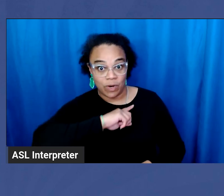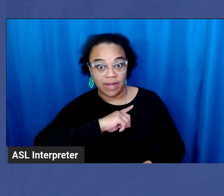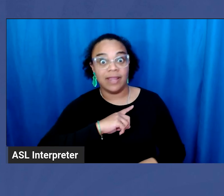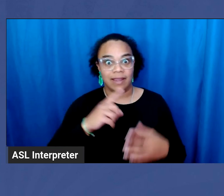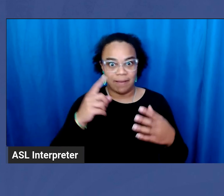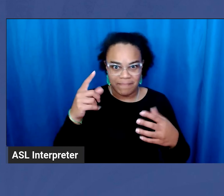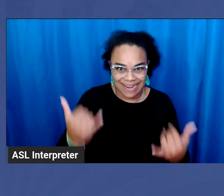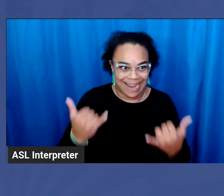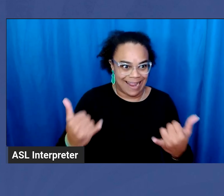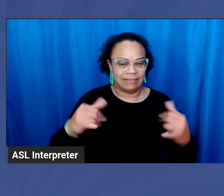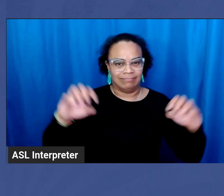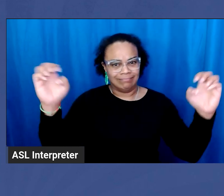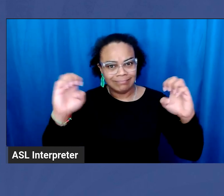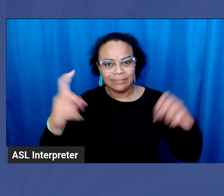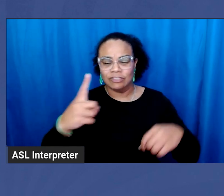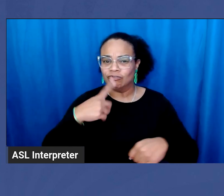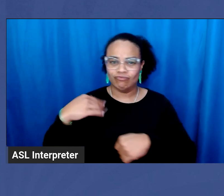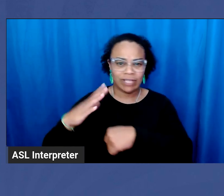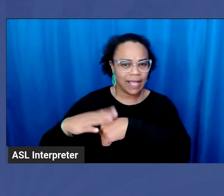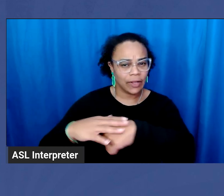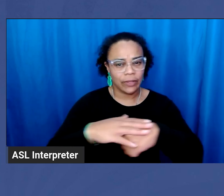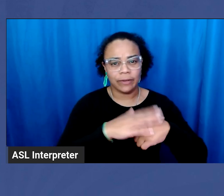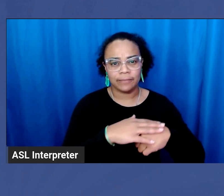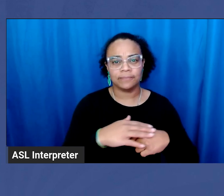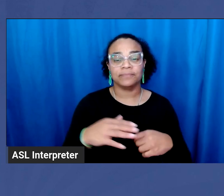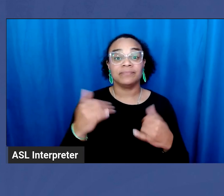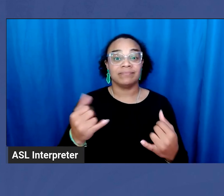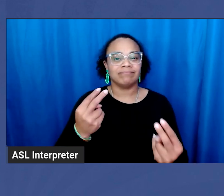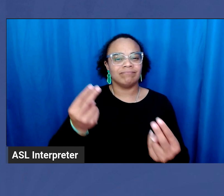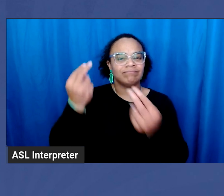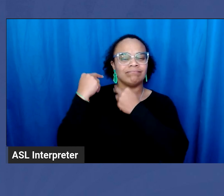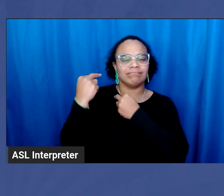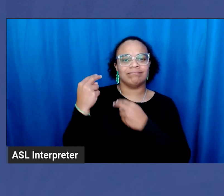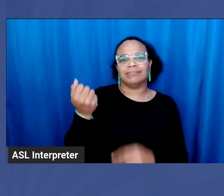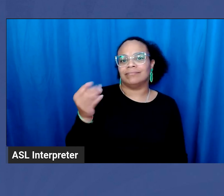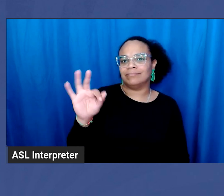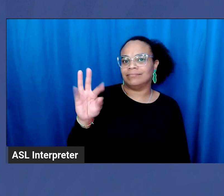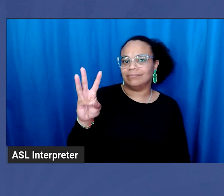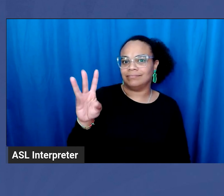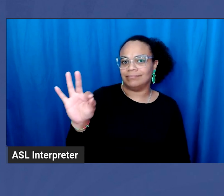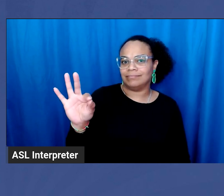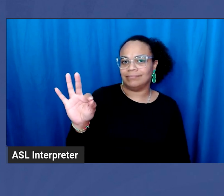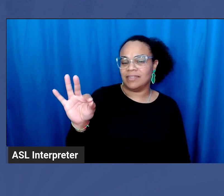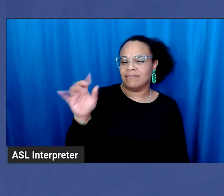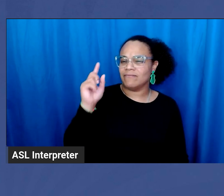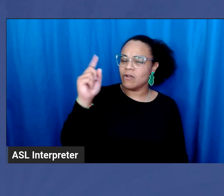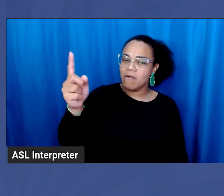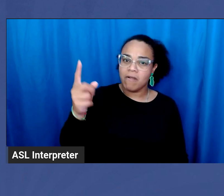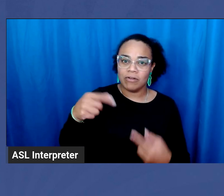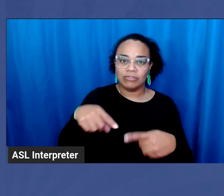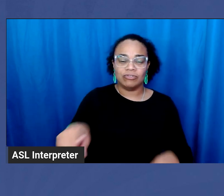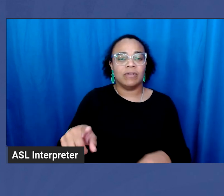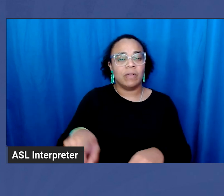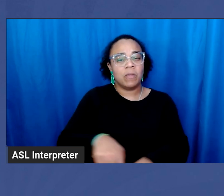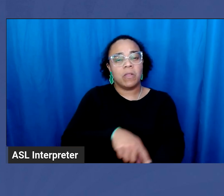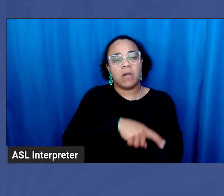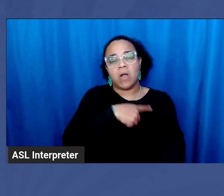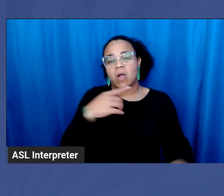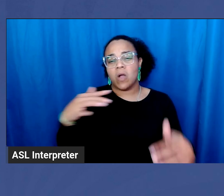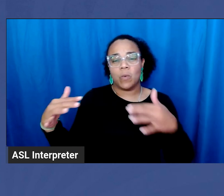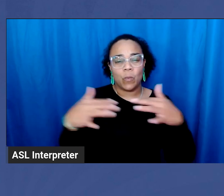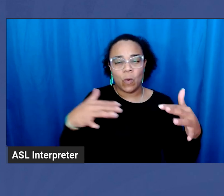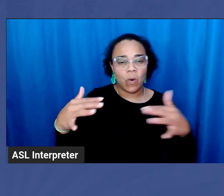red alert. Now, let's go back to say around 1969, far away during that long forgotten war